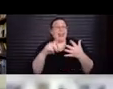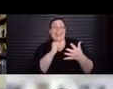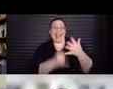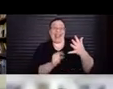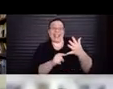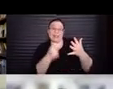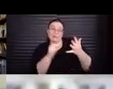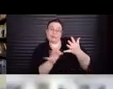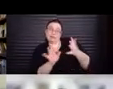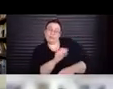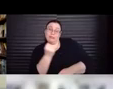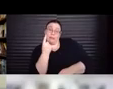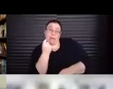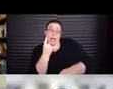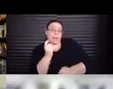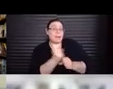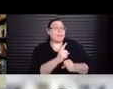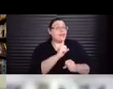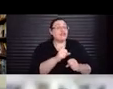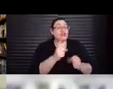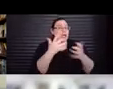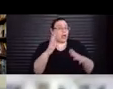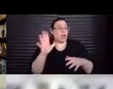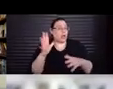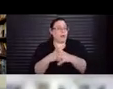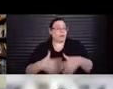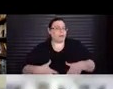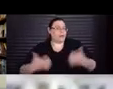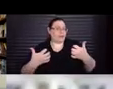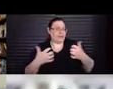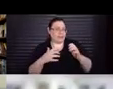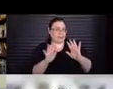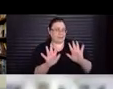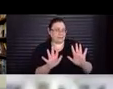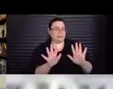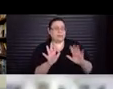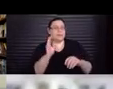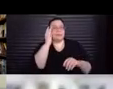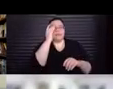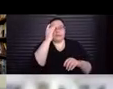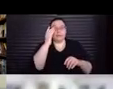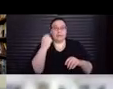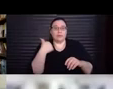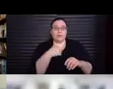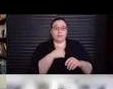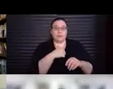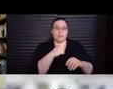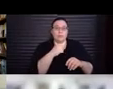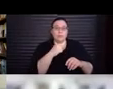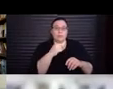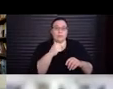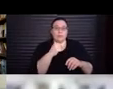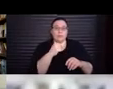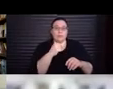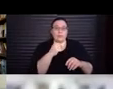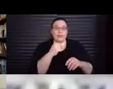but we need to make sure we don't get the US angry. Like, we need to do it, you know, in a way that we, you know,